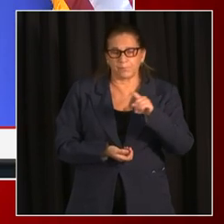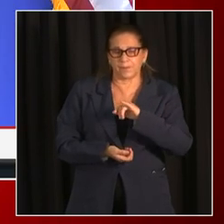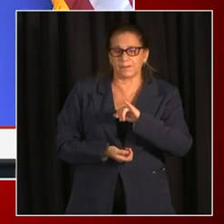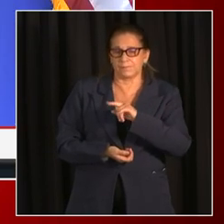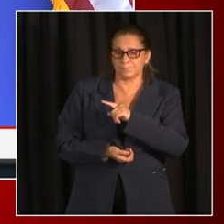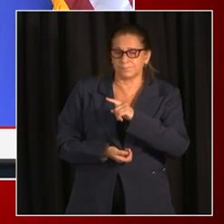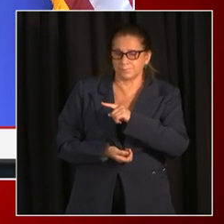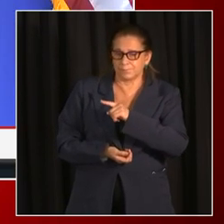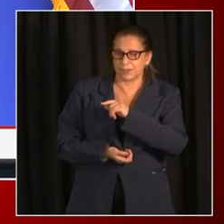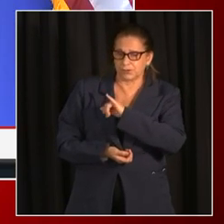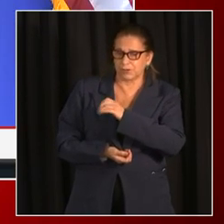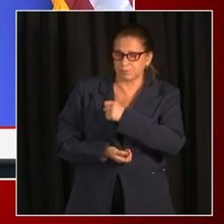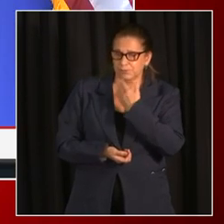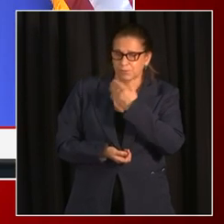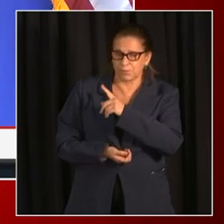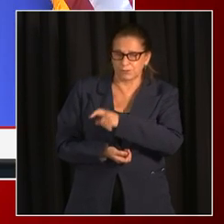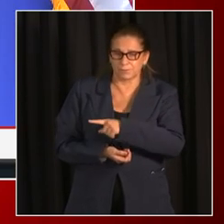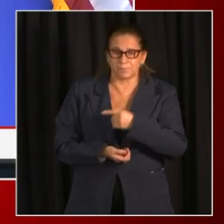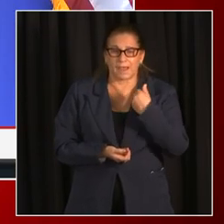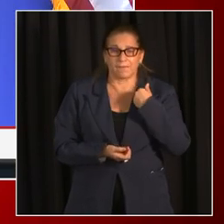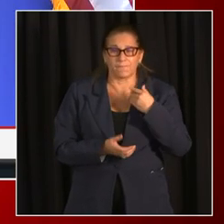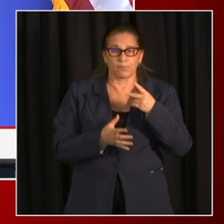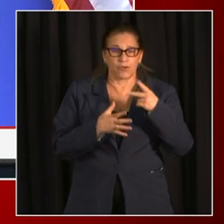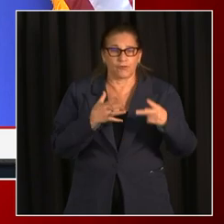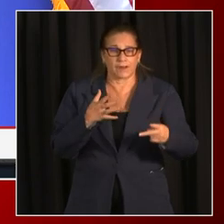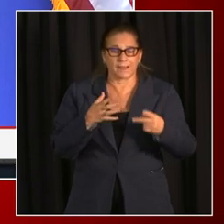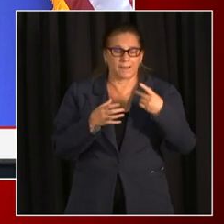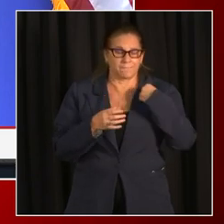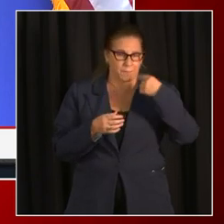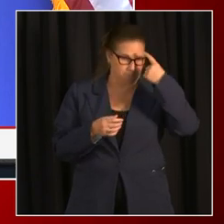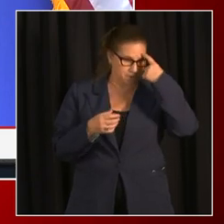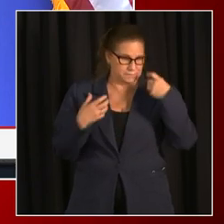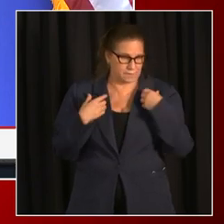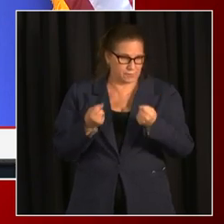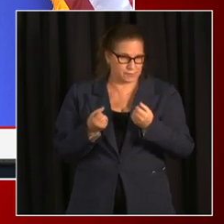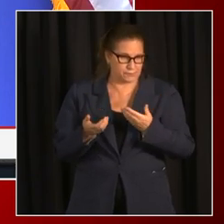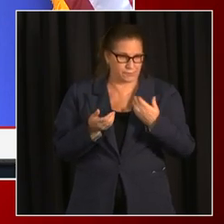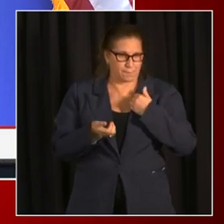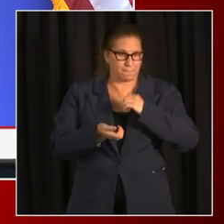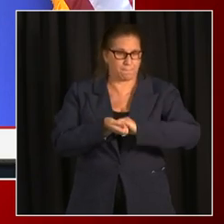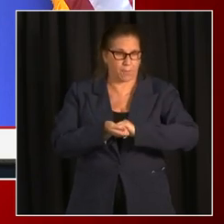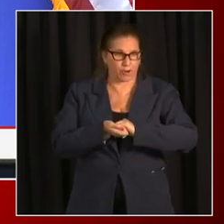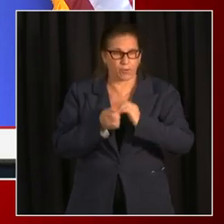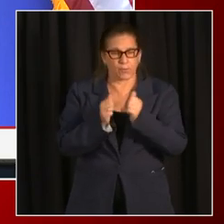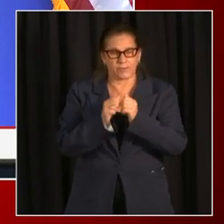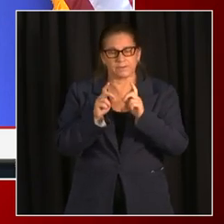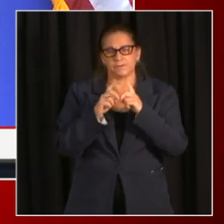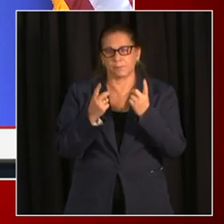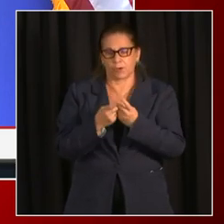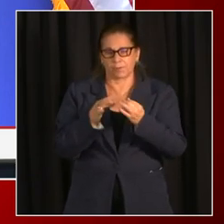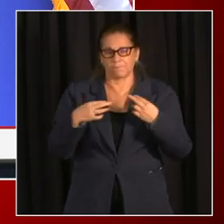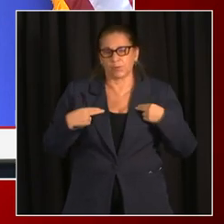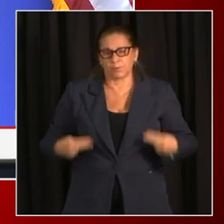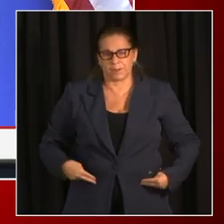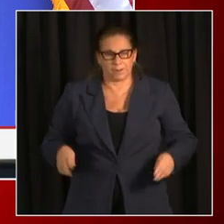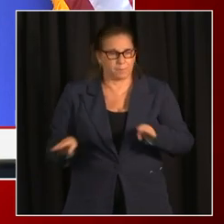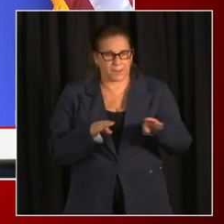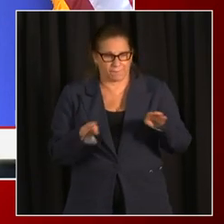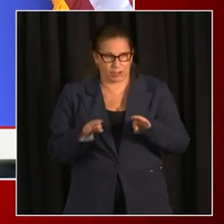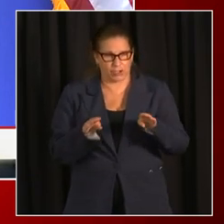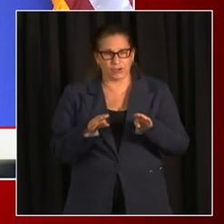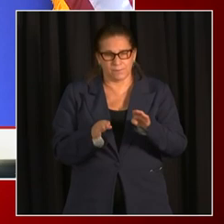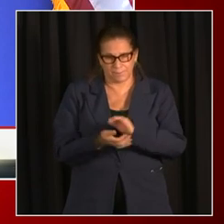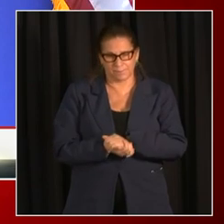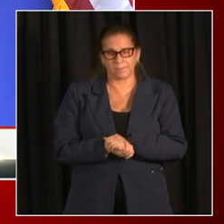on mental health during this time. We have worked very collaboratively with the Department of Behavioral Health here in the district